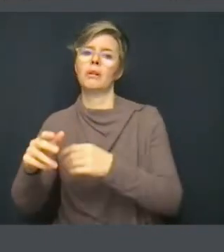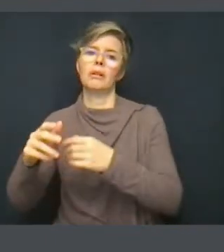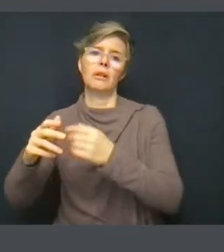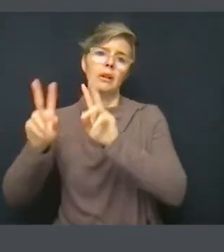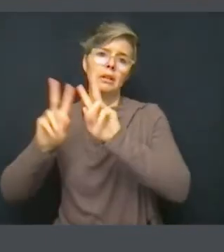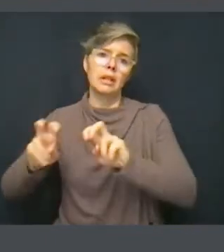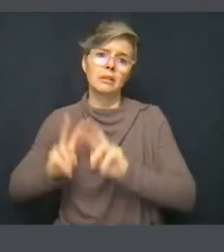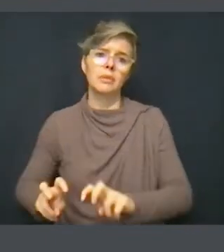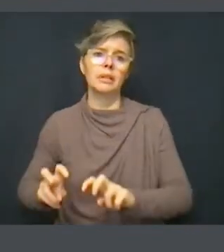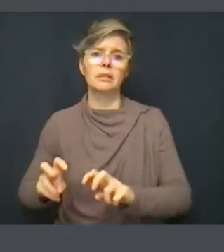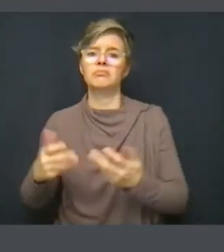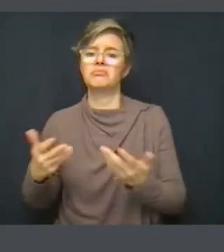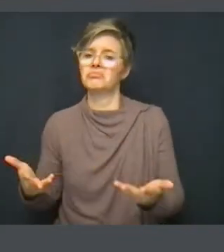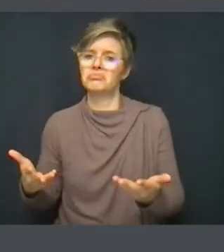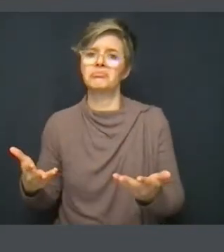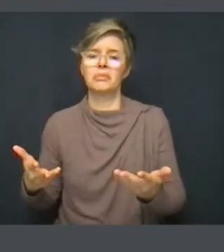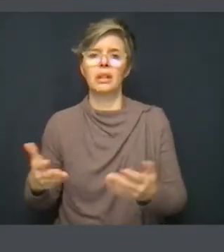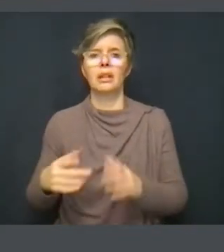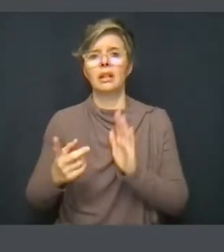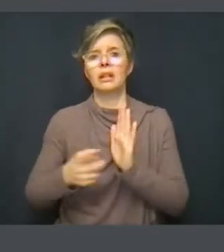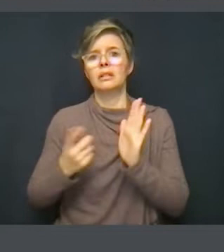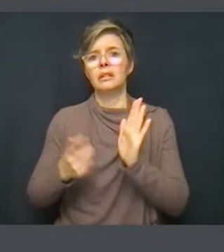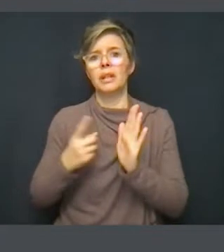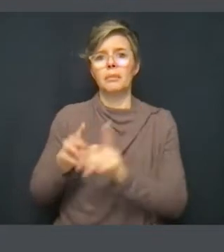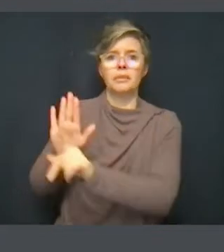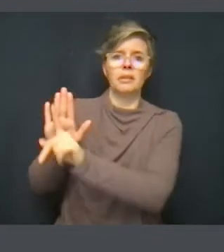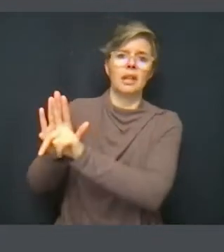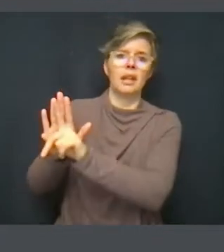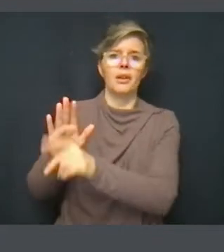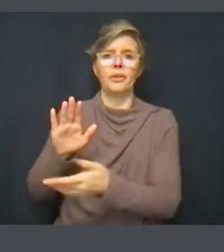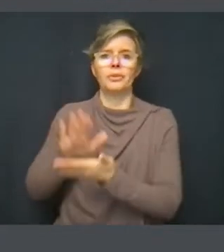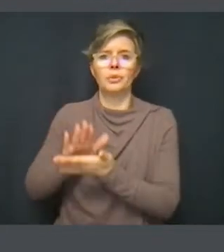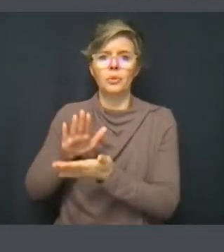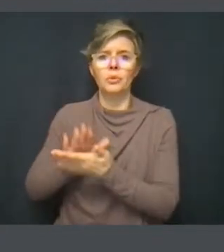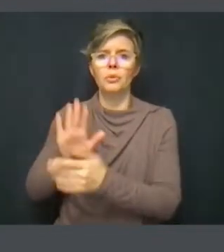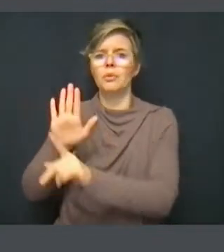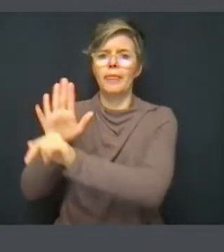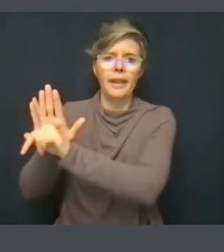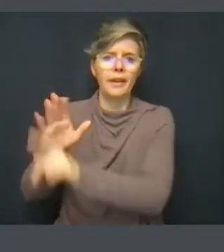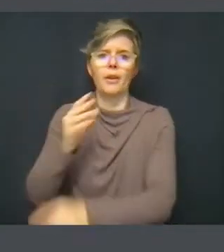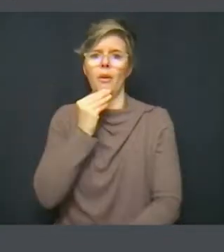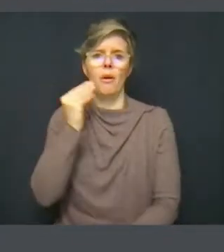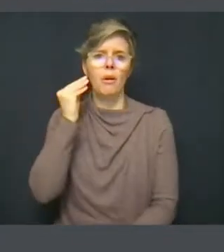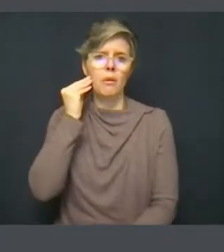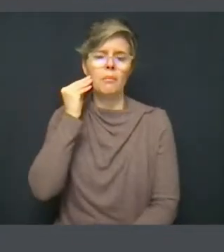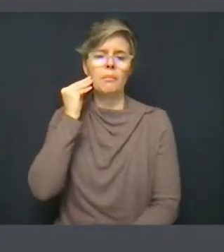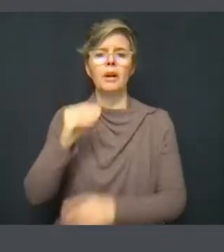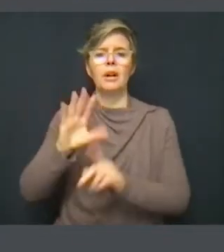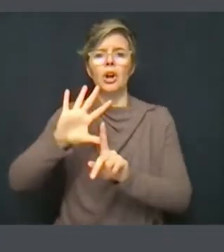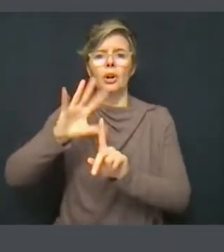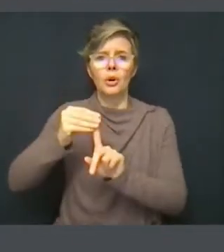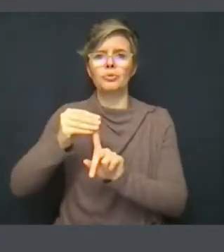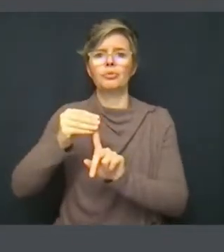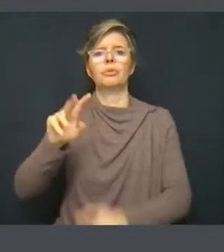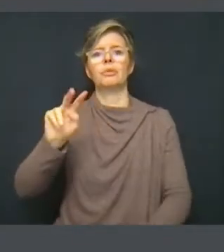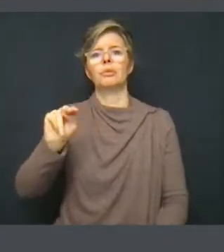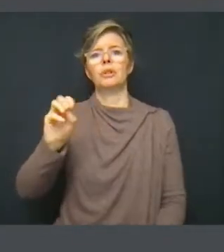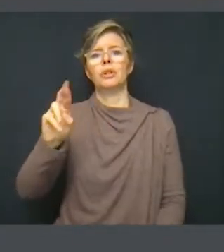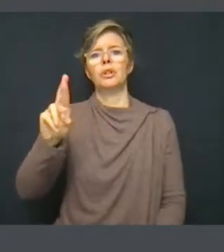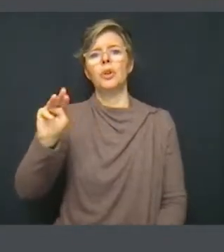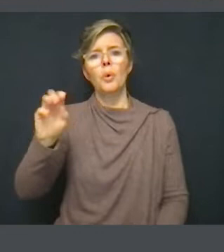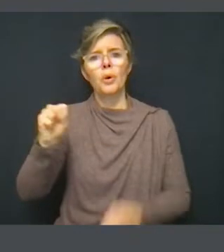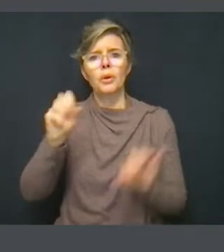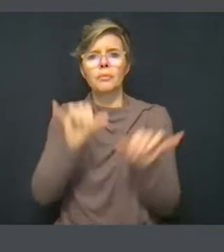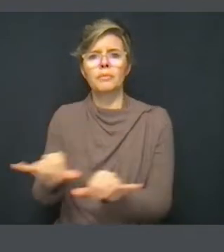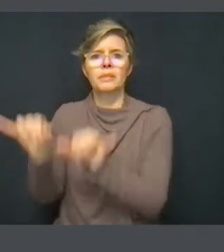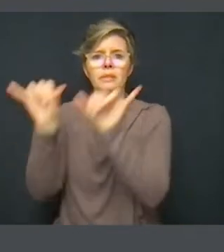experiences at home, some of these kind of cultural norms, kind of really inform what are